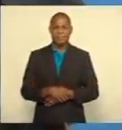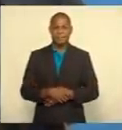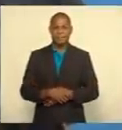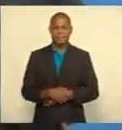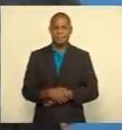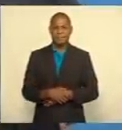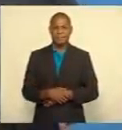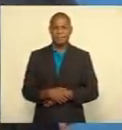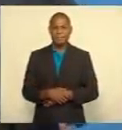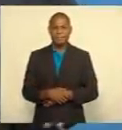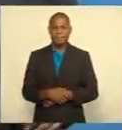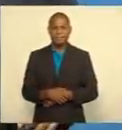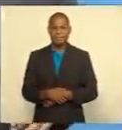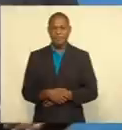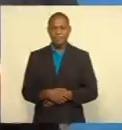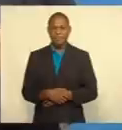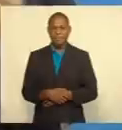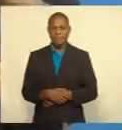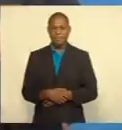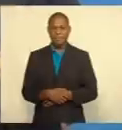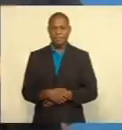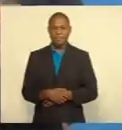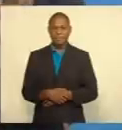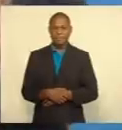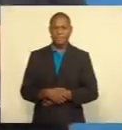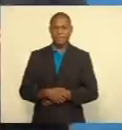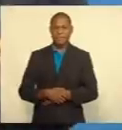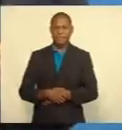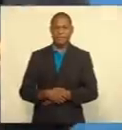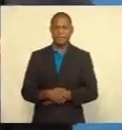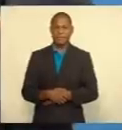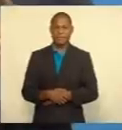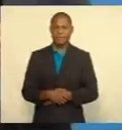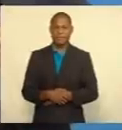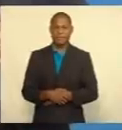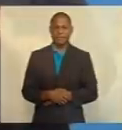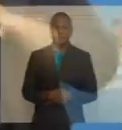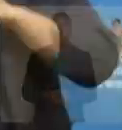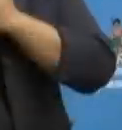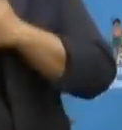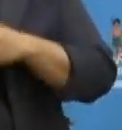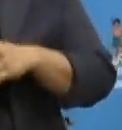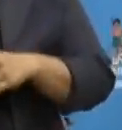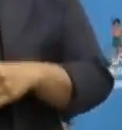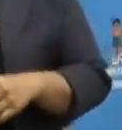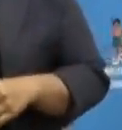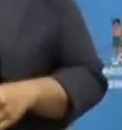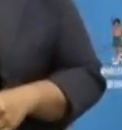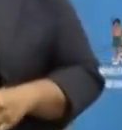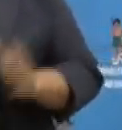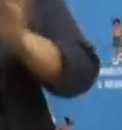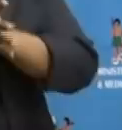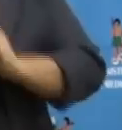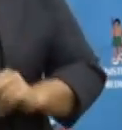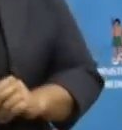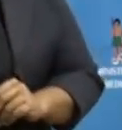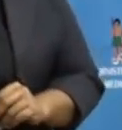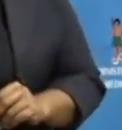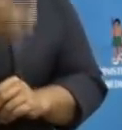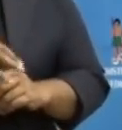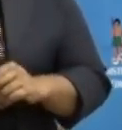during this time and need to access tertiary level care, they can either go to Singatoka Hospital,